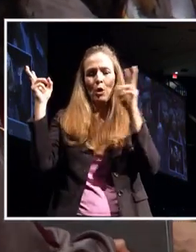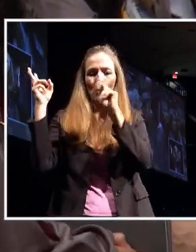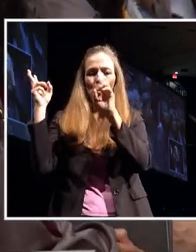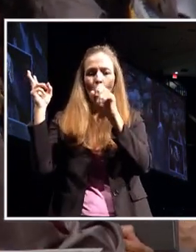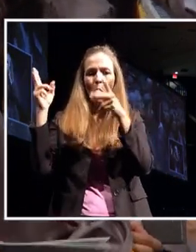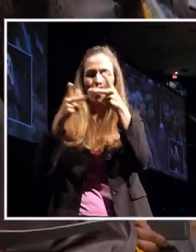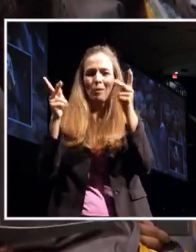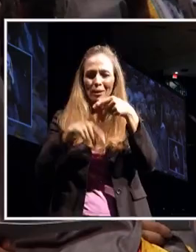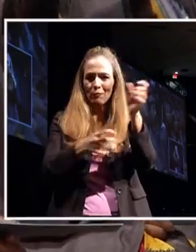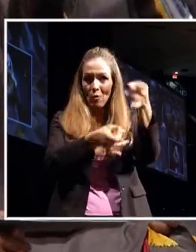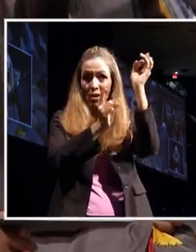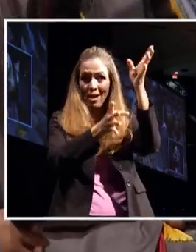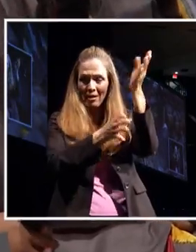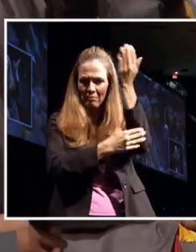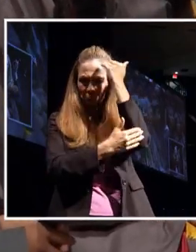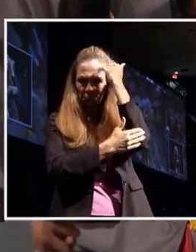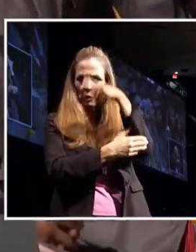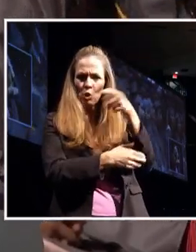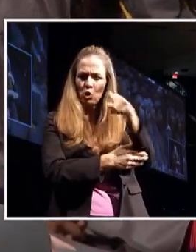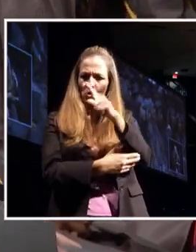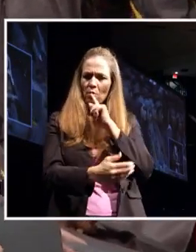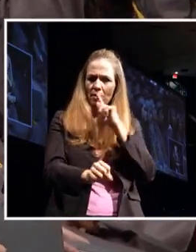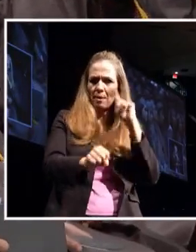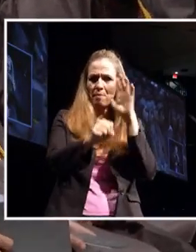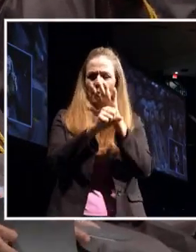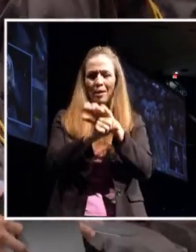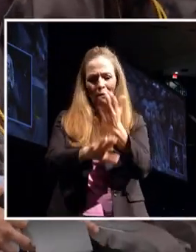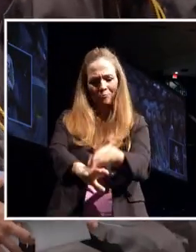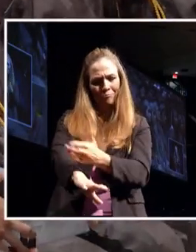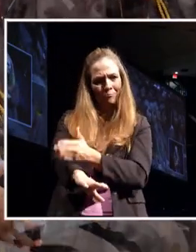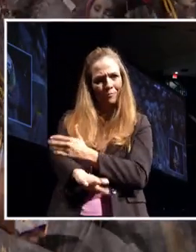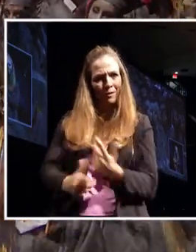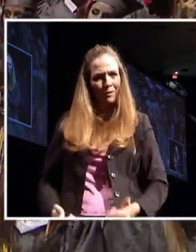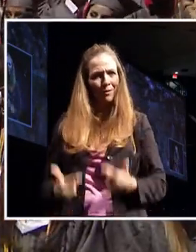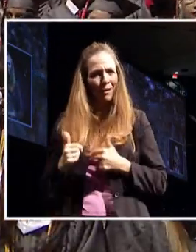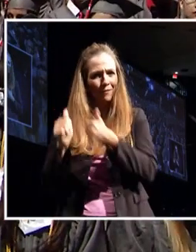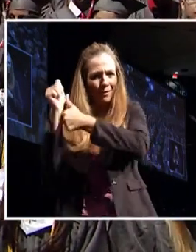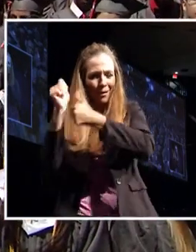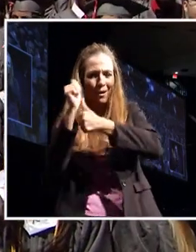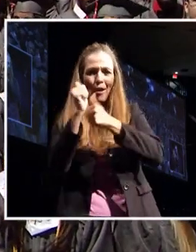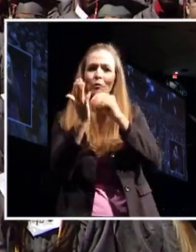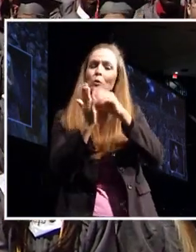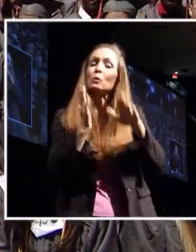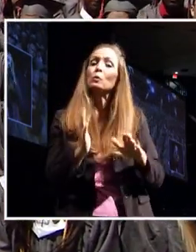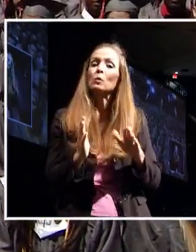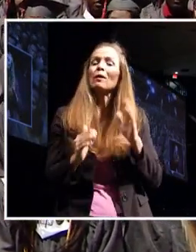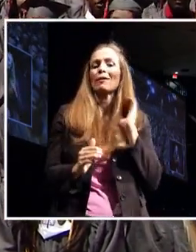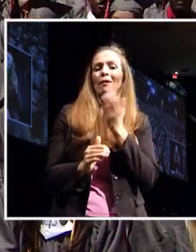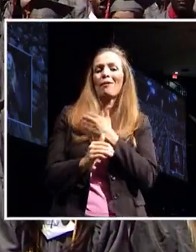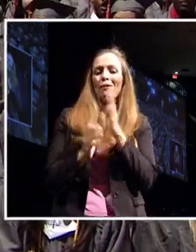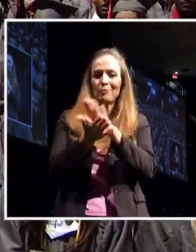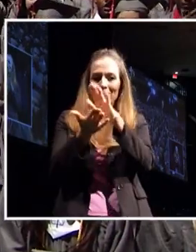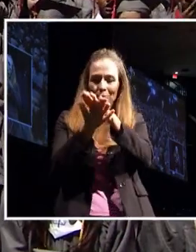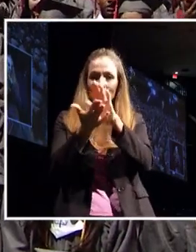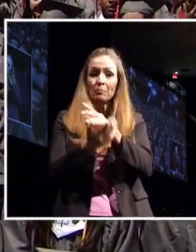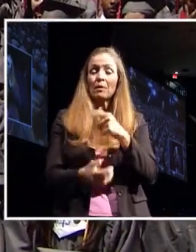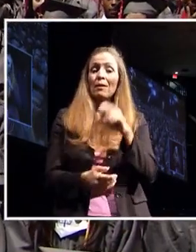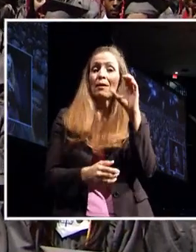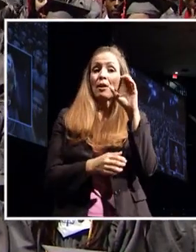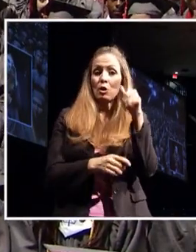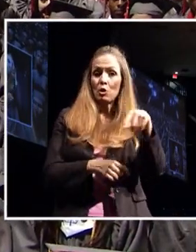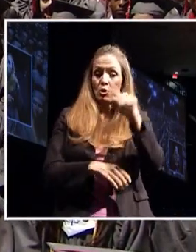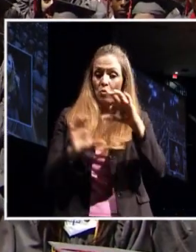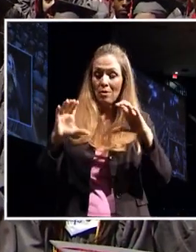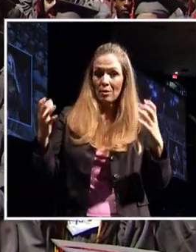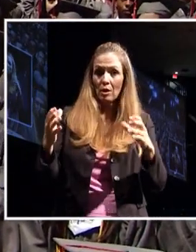acknowledgement, showing that again, you are committed to enriching the lives of every student at Cy Lakes. You are the class that brought